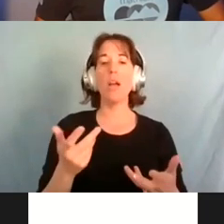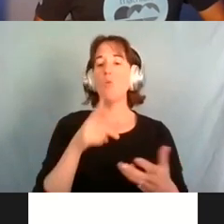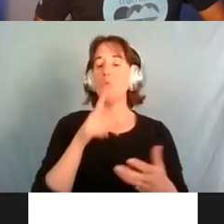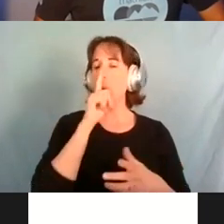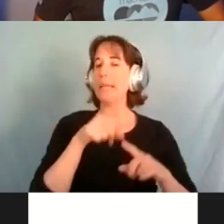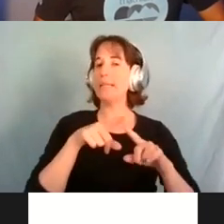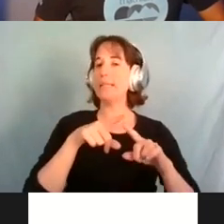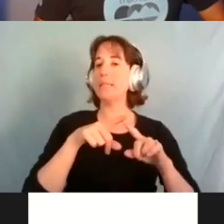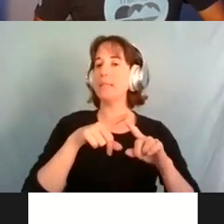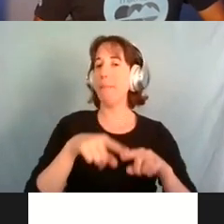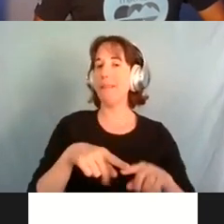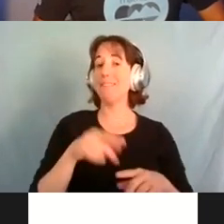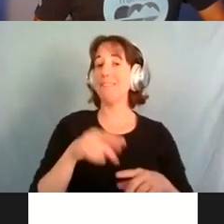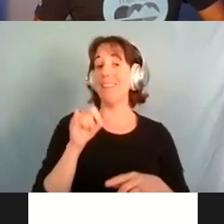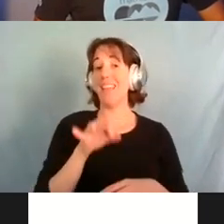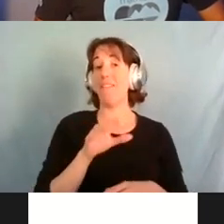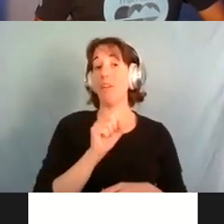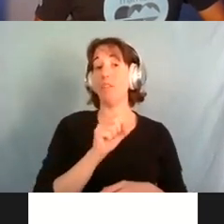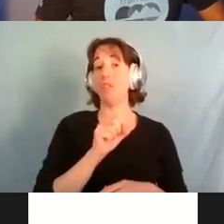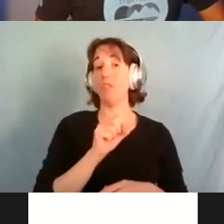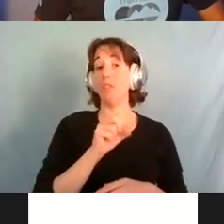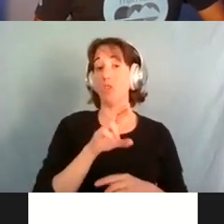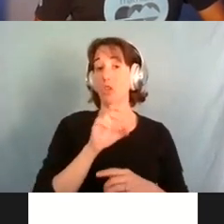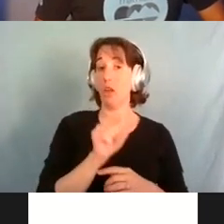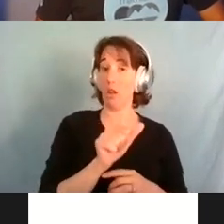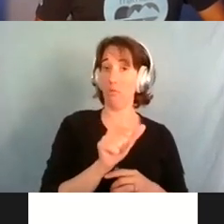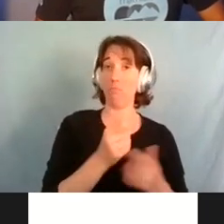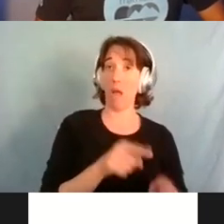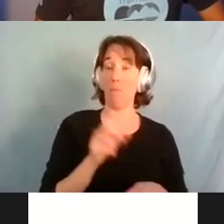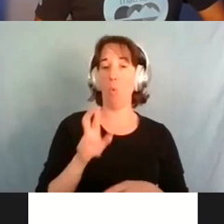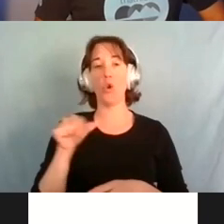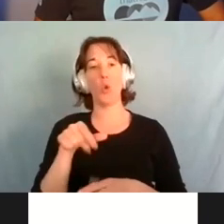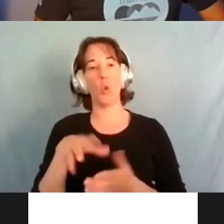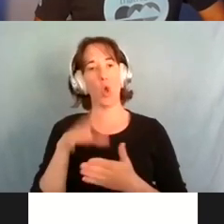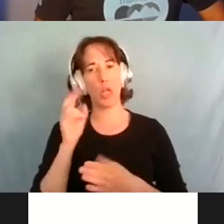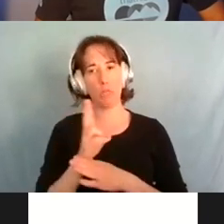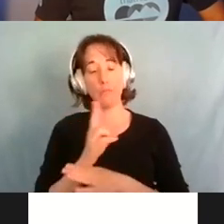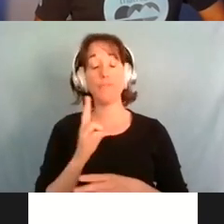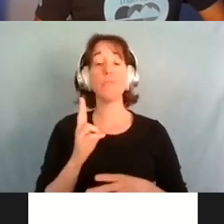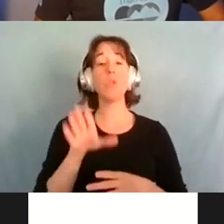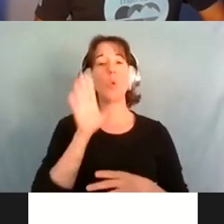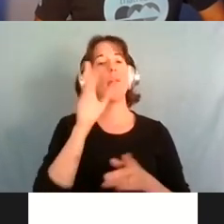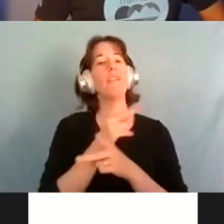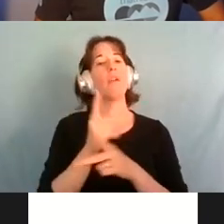whether or not it starts their Q learning, it will then figure out its future state and future action.